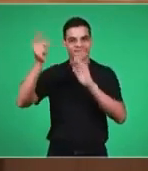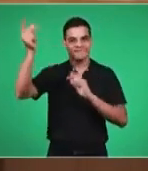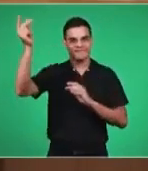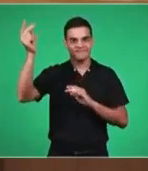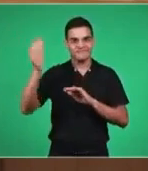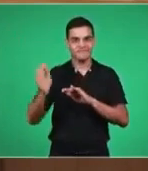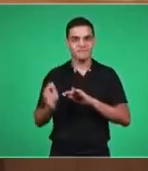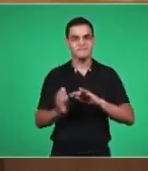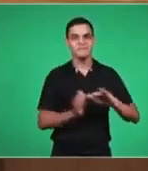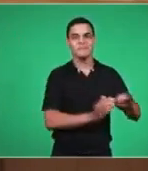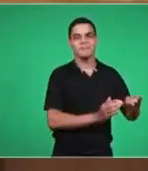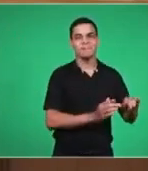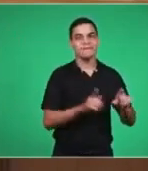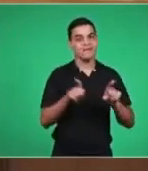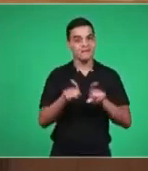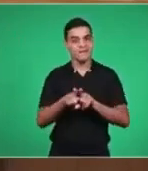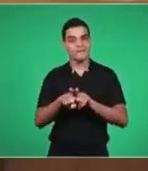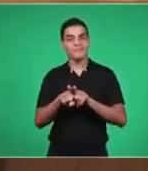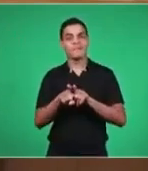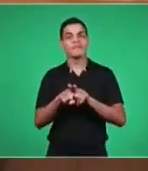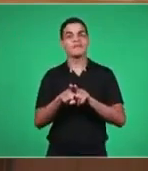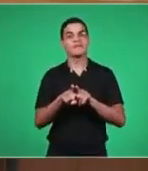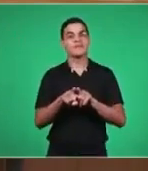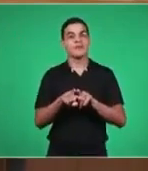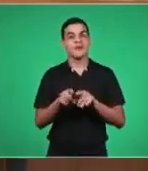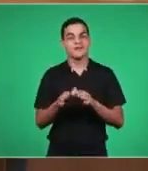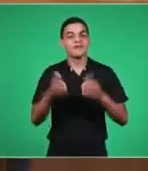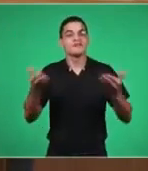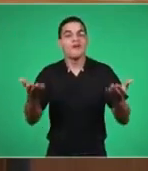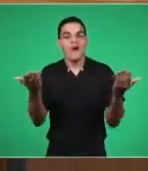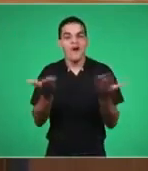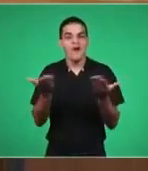So the suggestion for the message tonight is